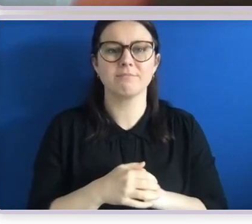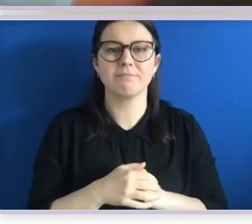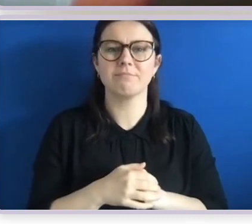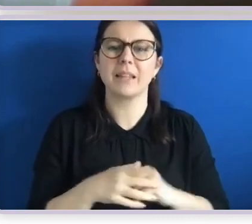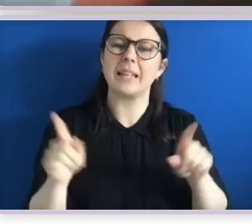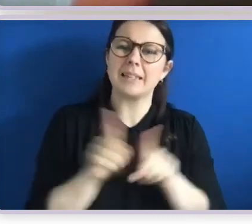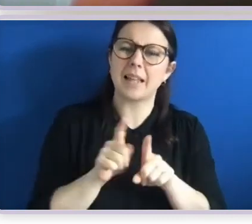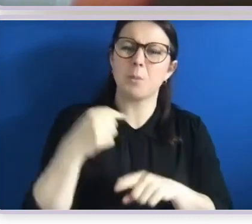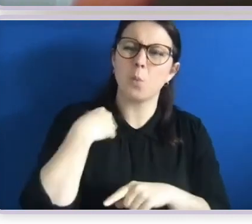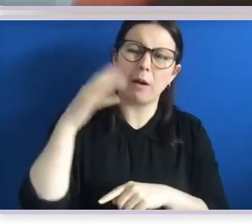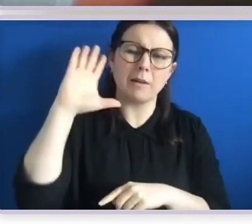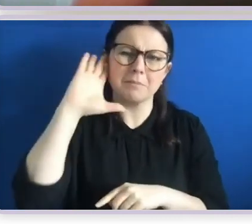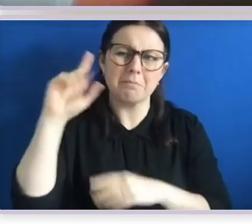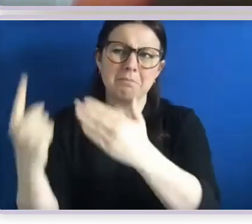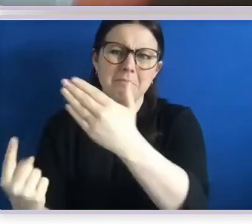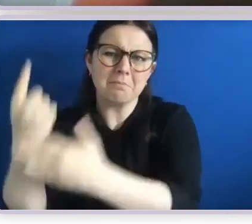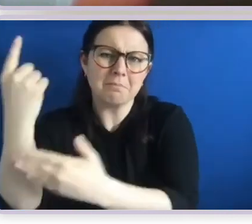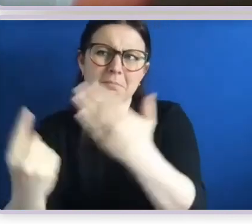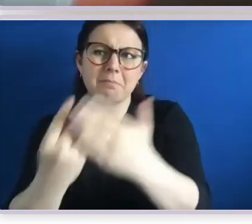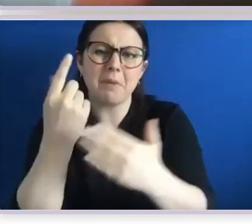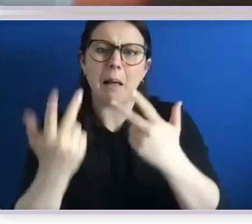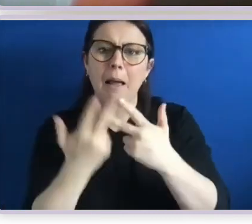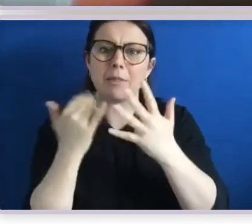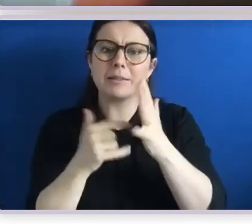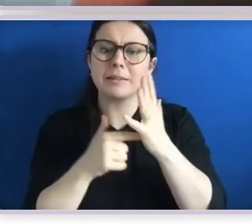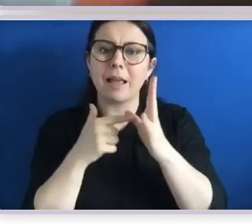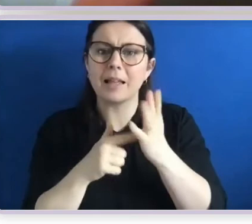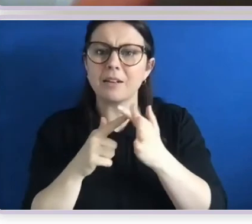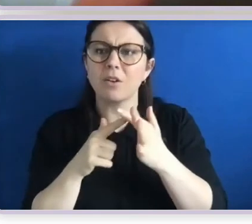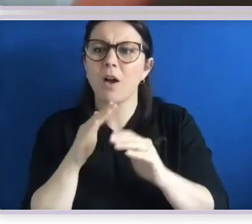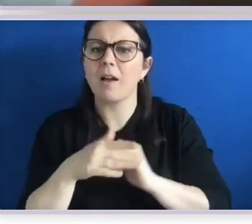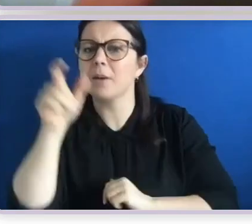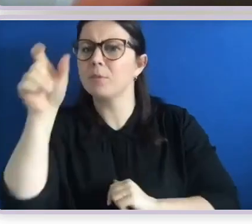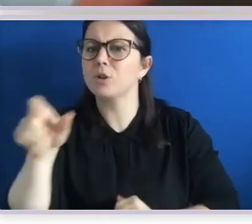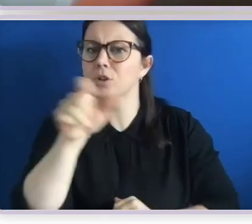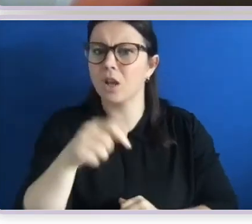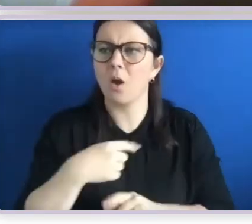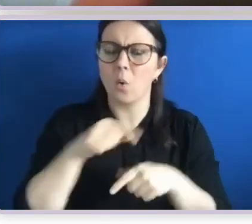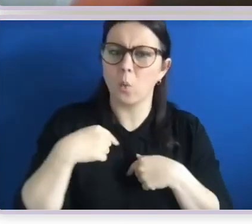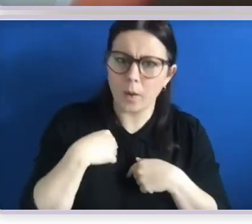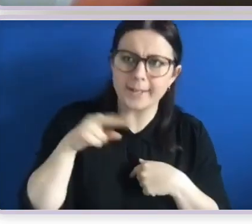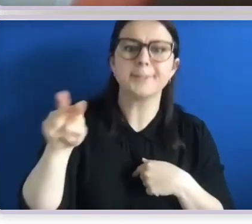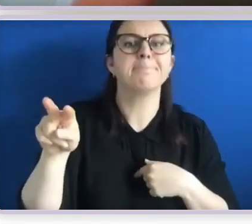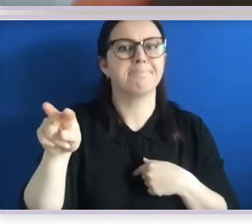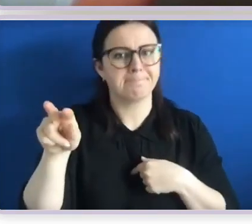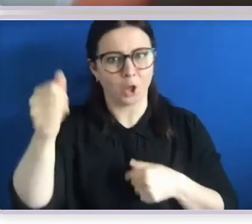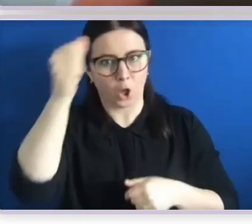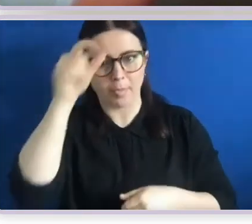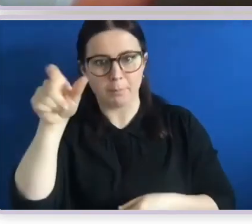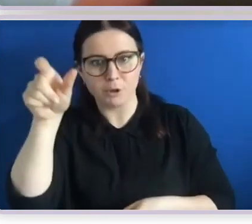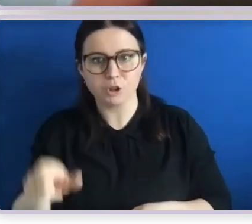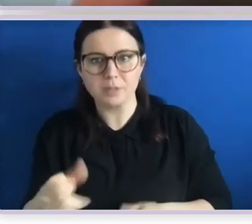bodies find about people interstate and how we'll look at those bans, we expect, and